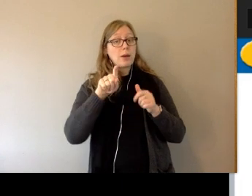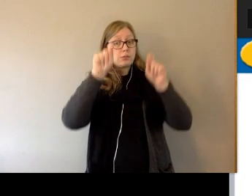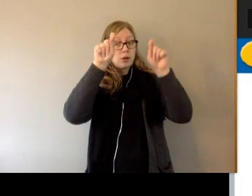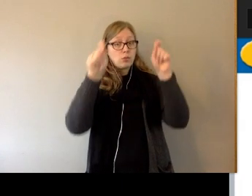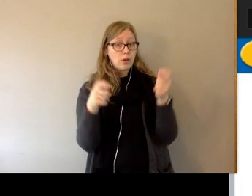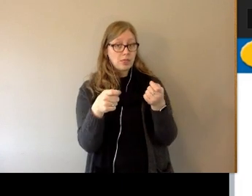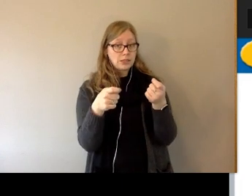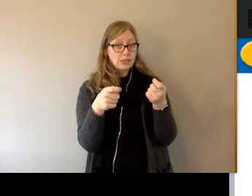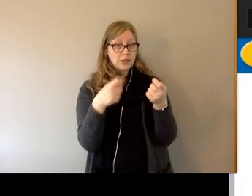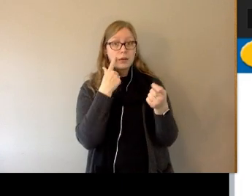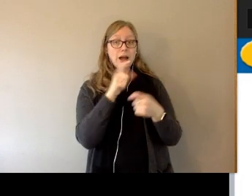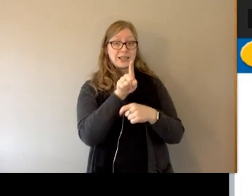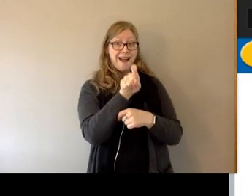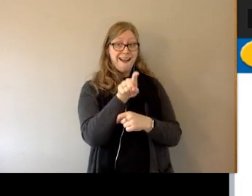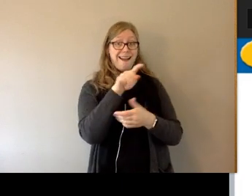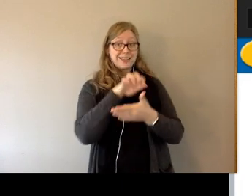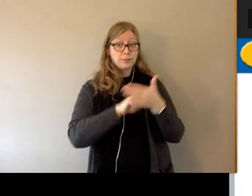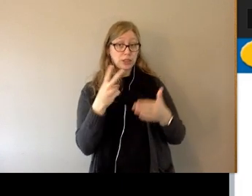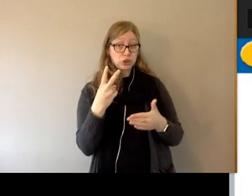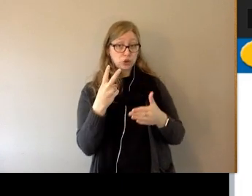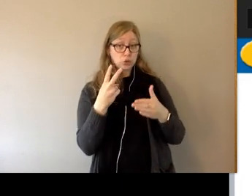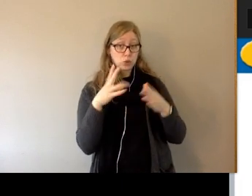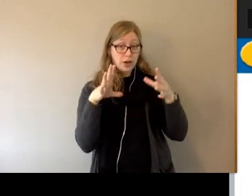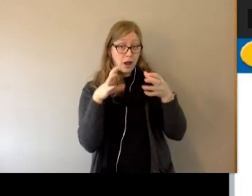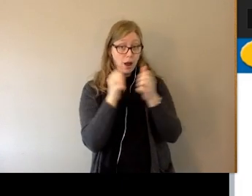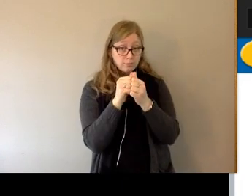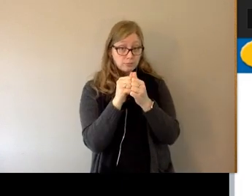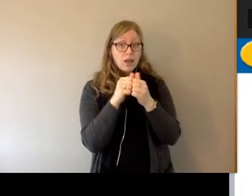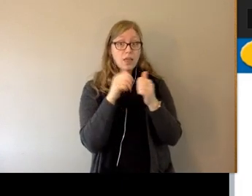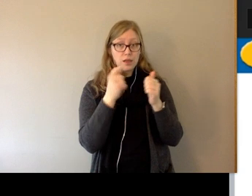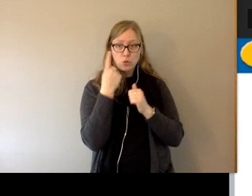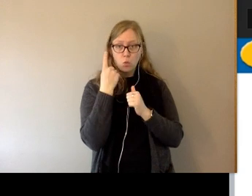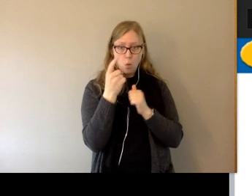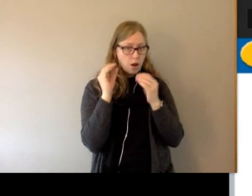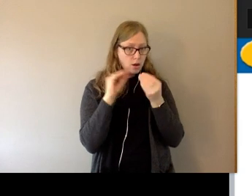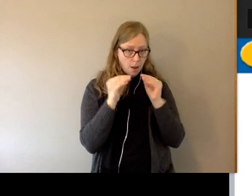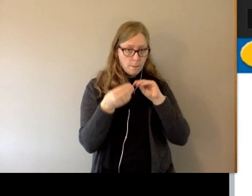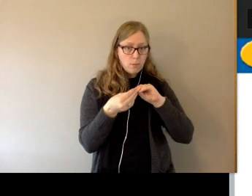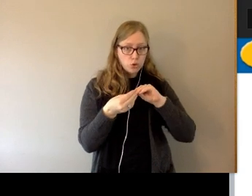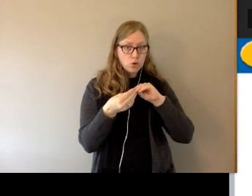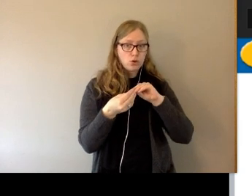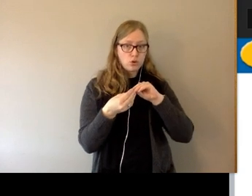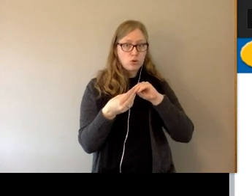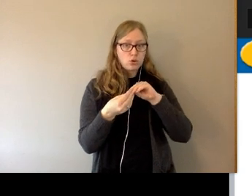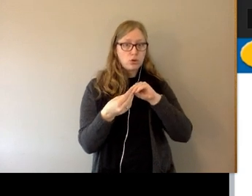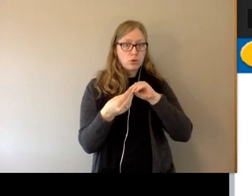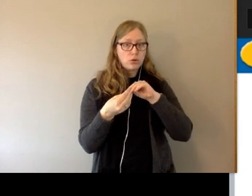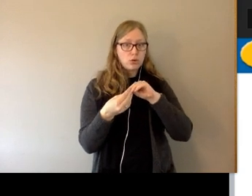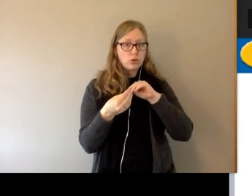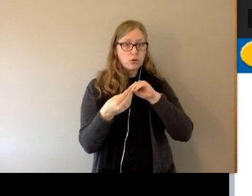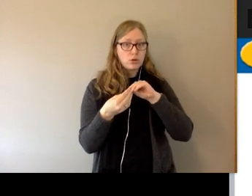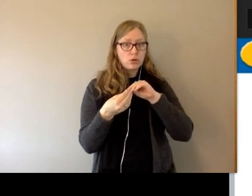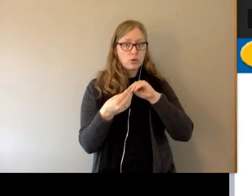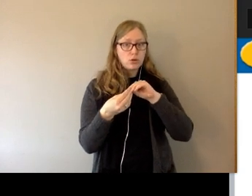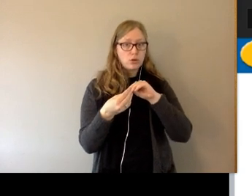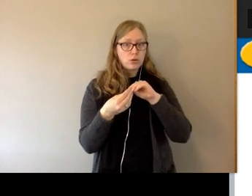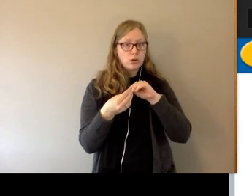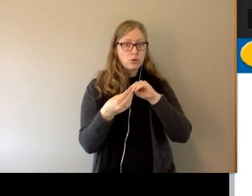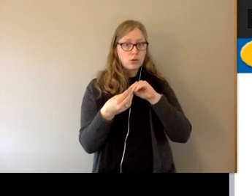as a single number. It's both parts are multiplied by 40, so I'm going to use parentheses. And that's equal to, and